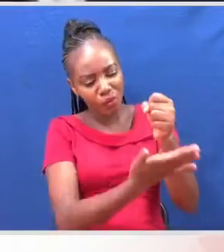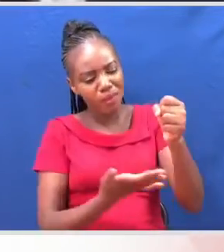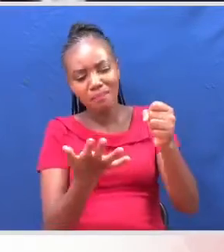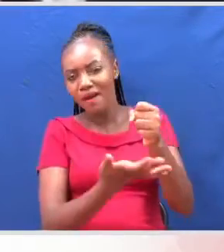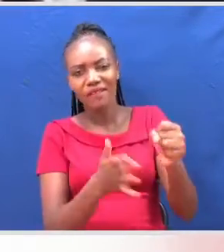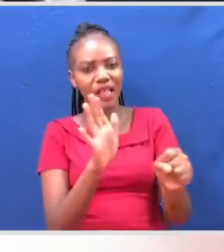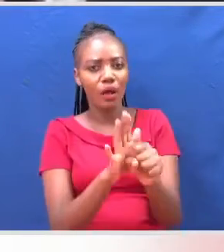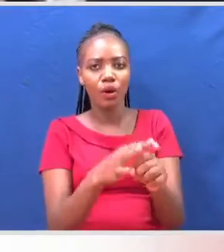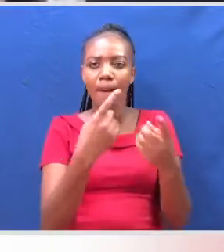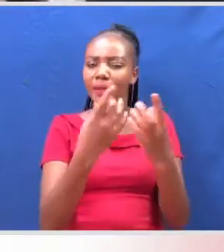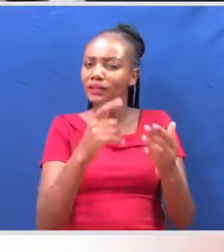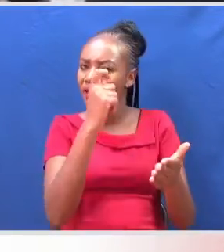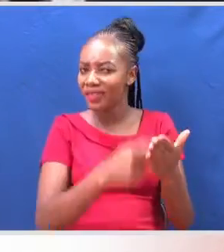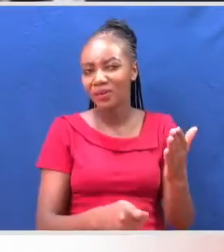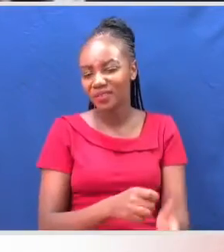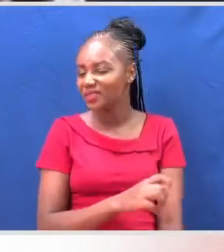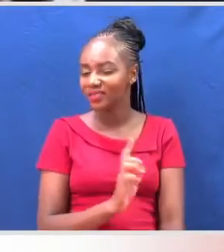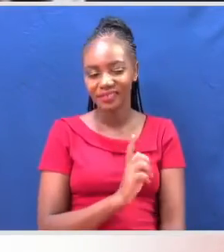bei imeanza sio mzuri.